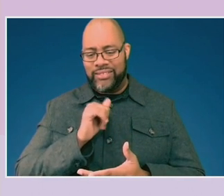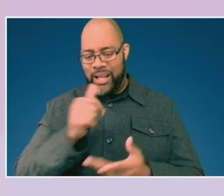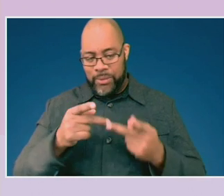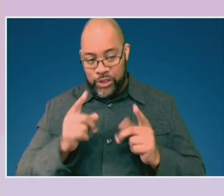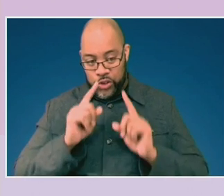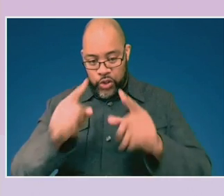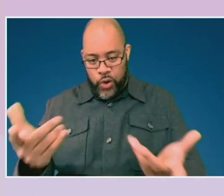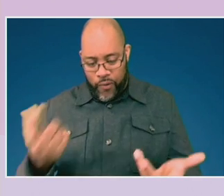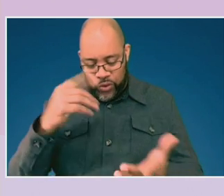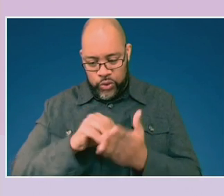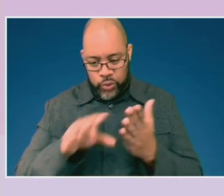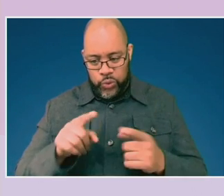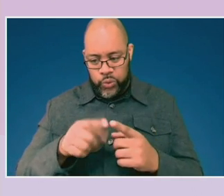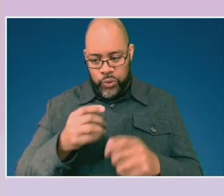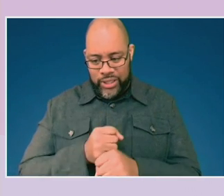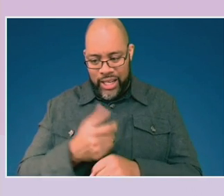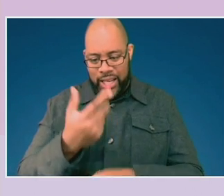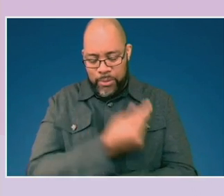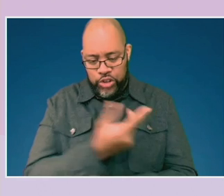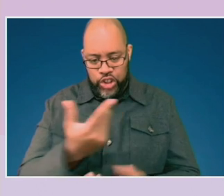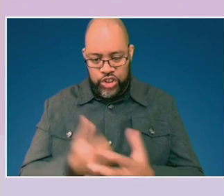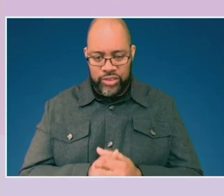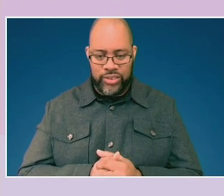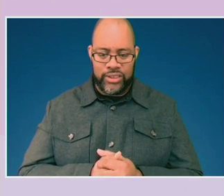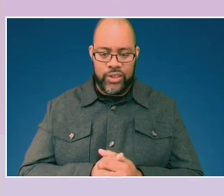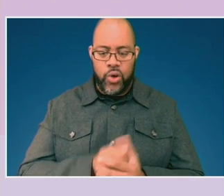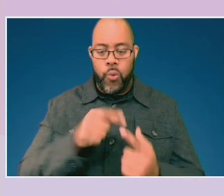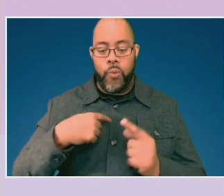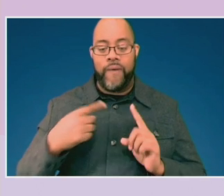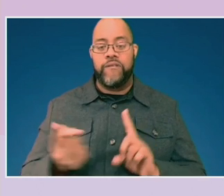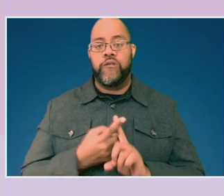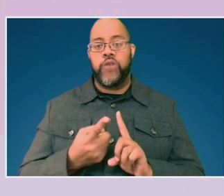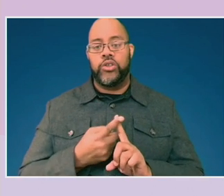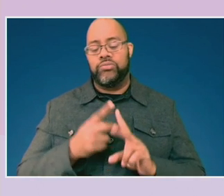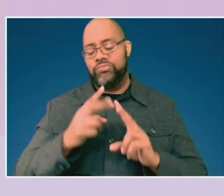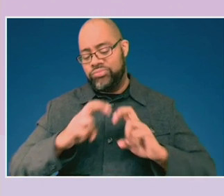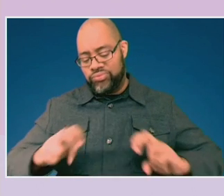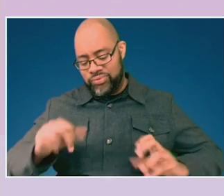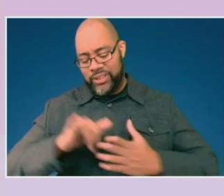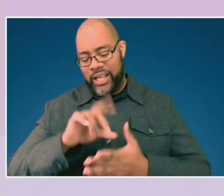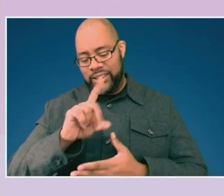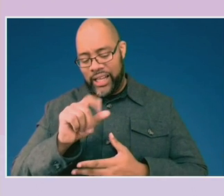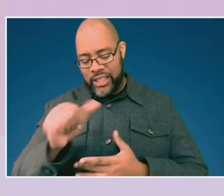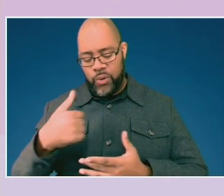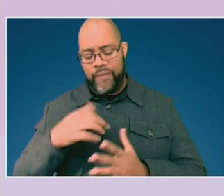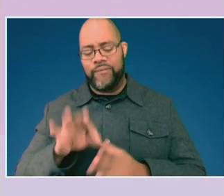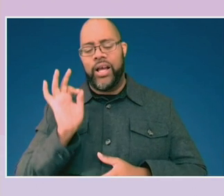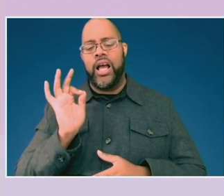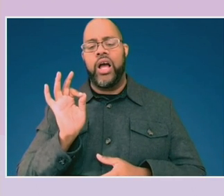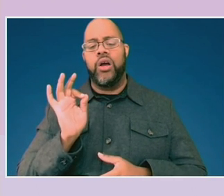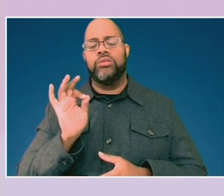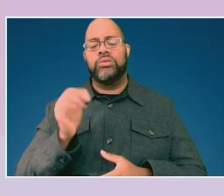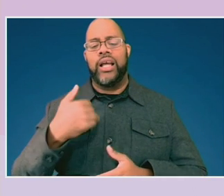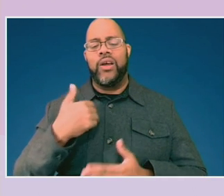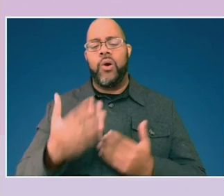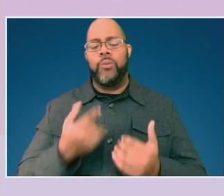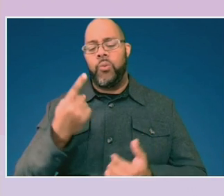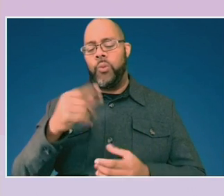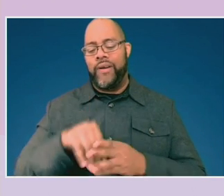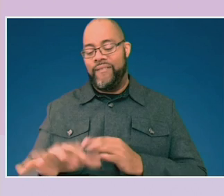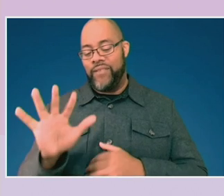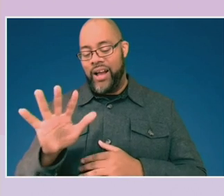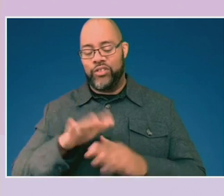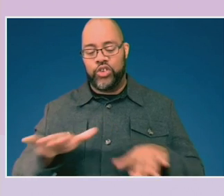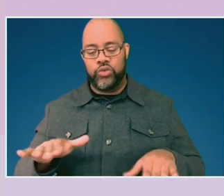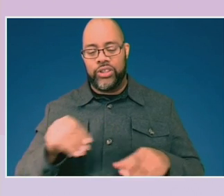for students to have immunizations. When we first dug into that data, we found that we had nearly 1 in 5 children in